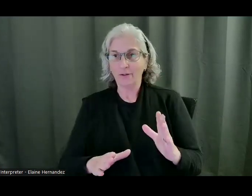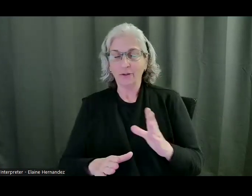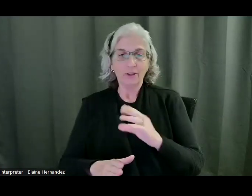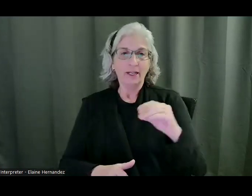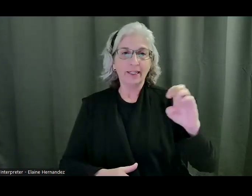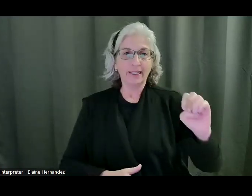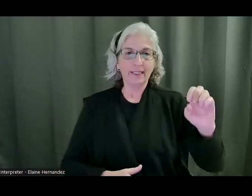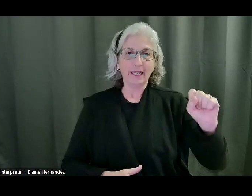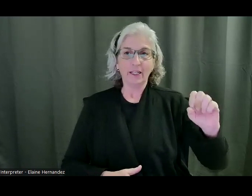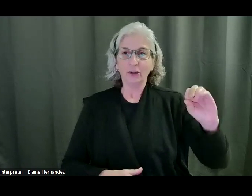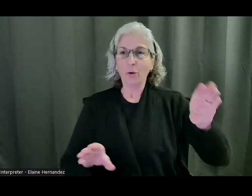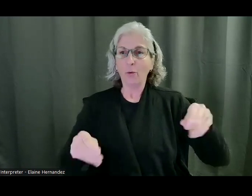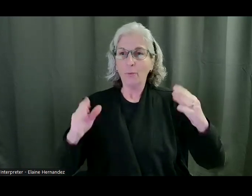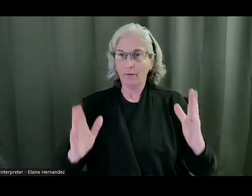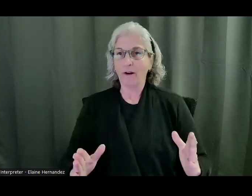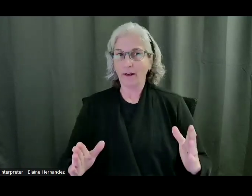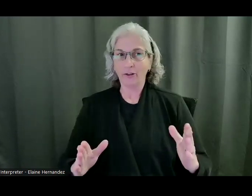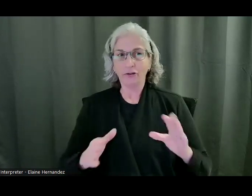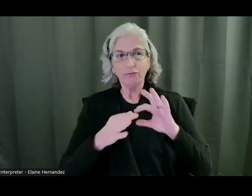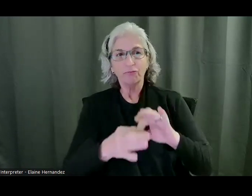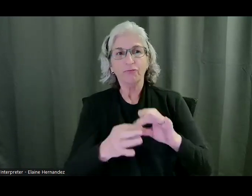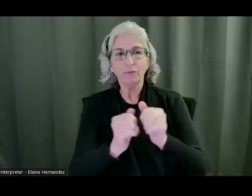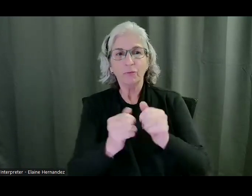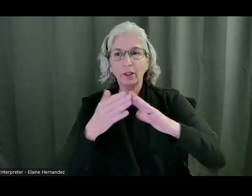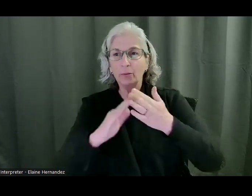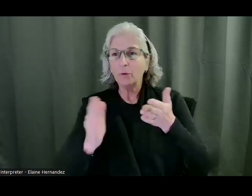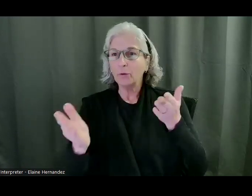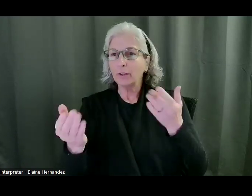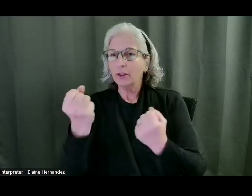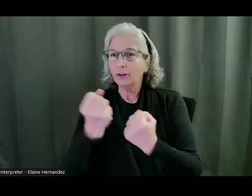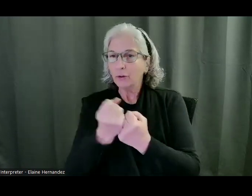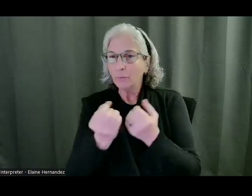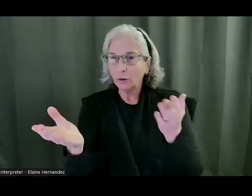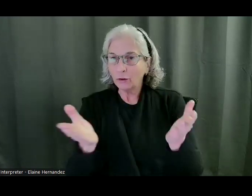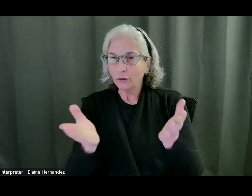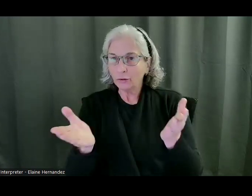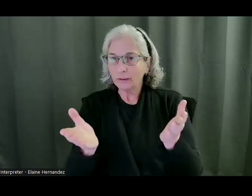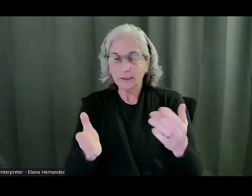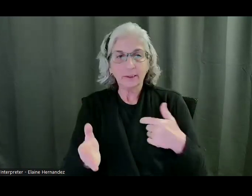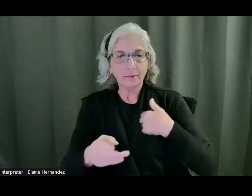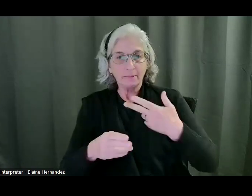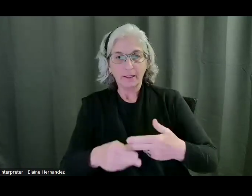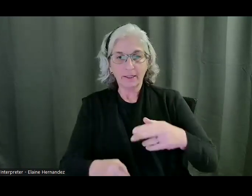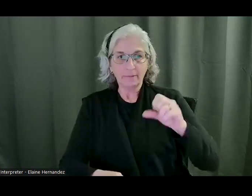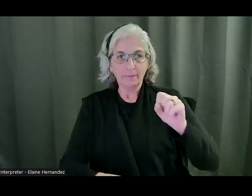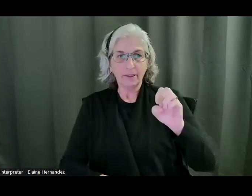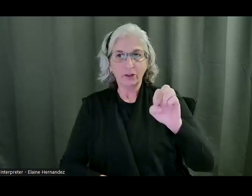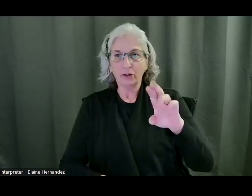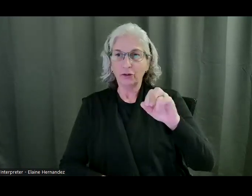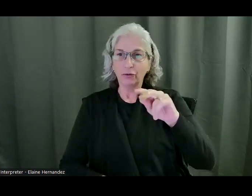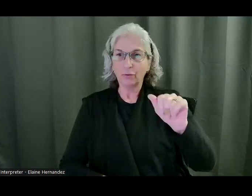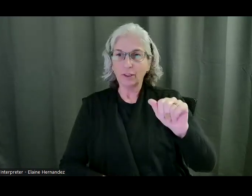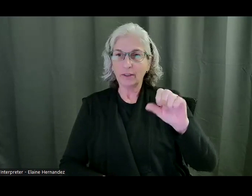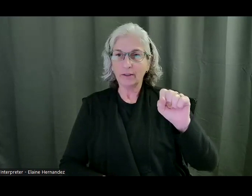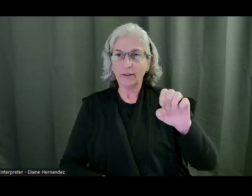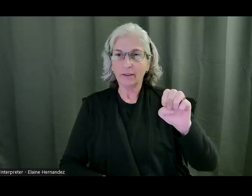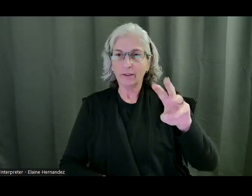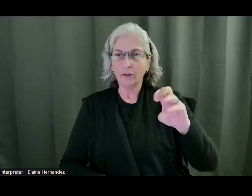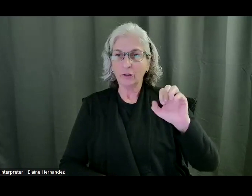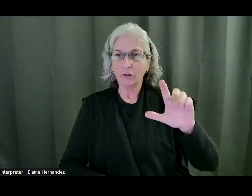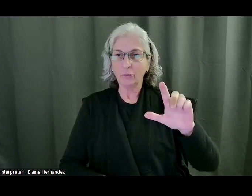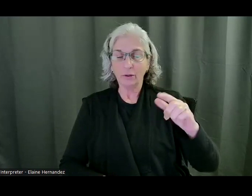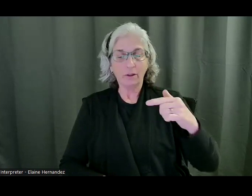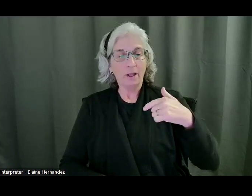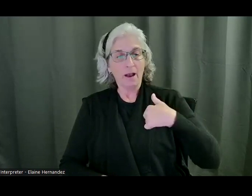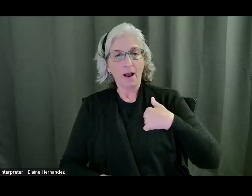ESO providers on community support services. My name is Sherrina Sewell. I am the district director for the